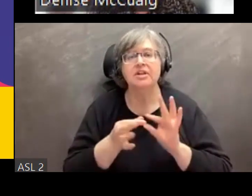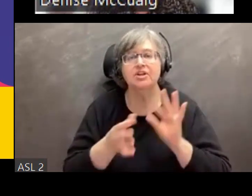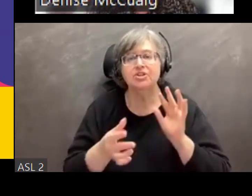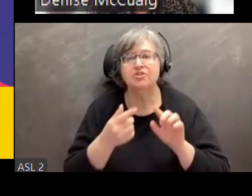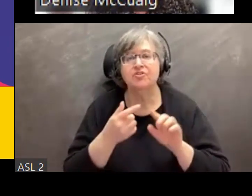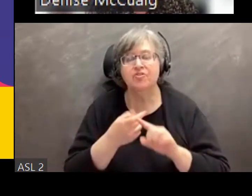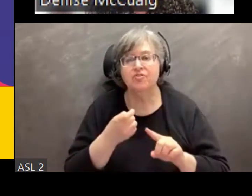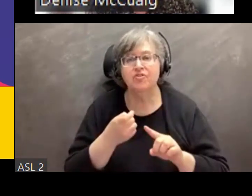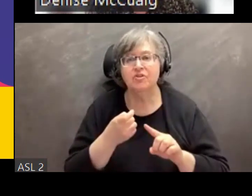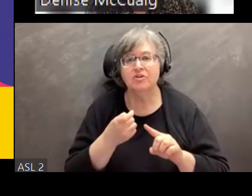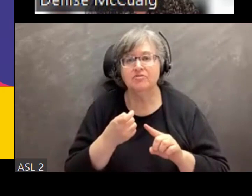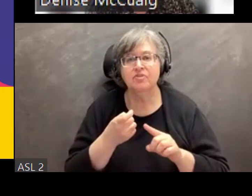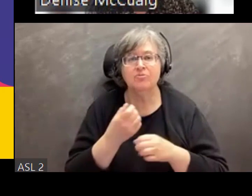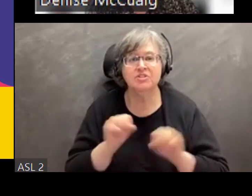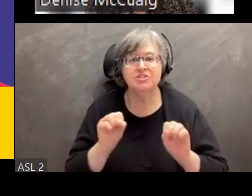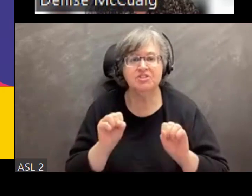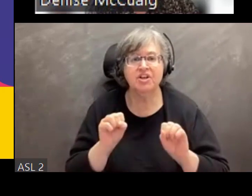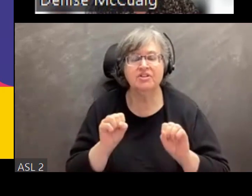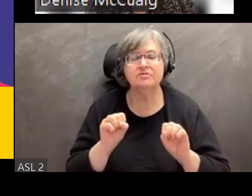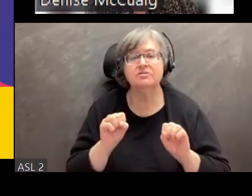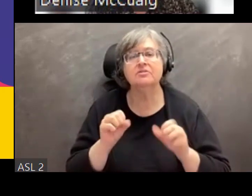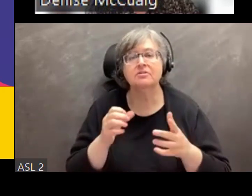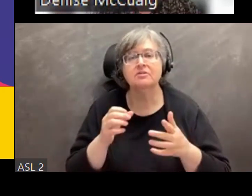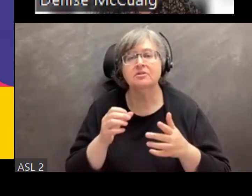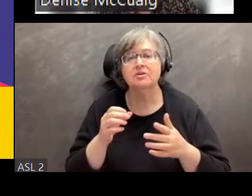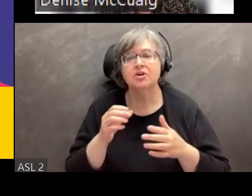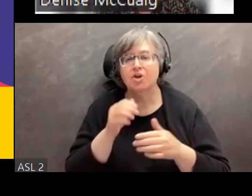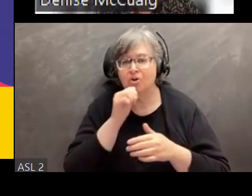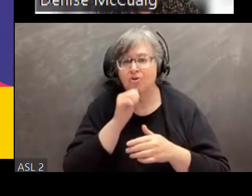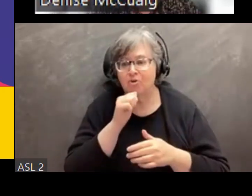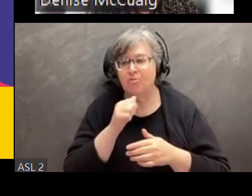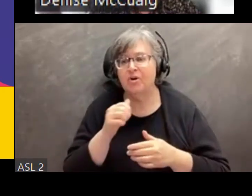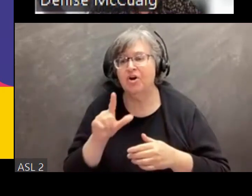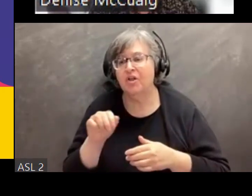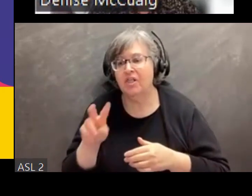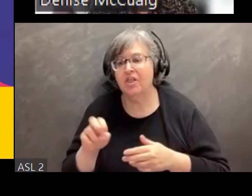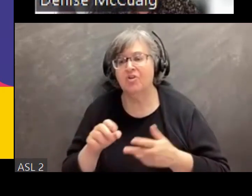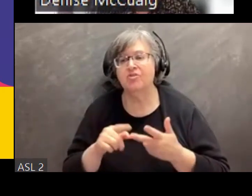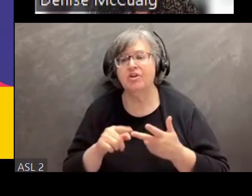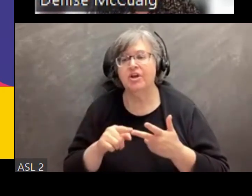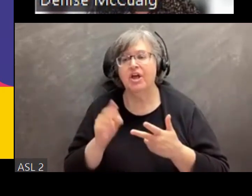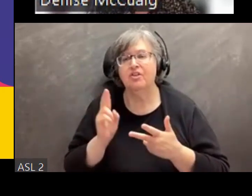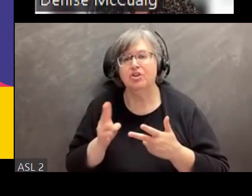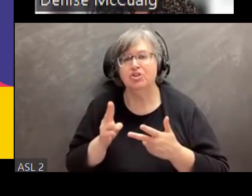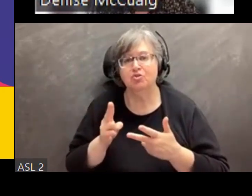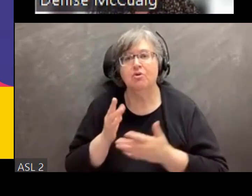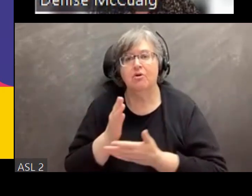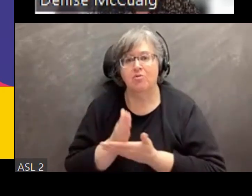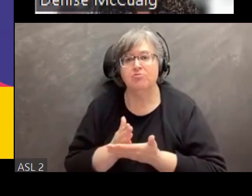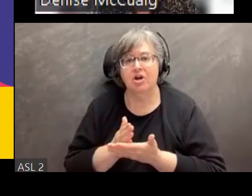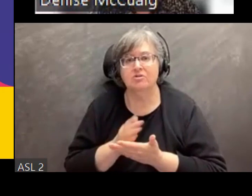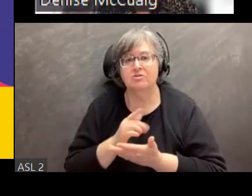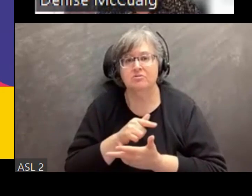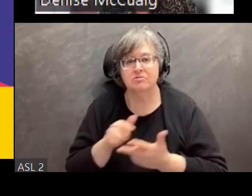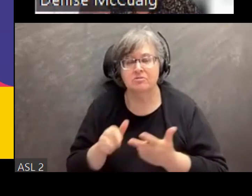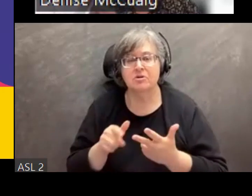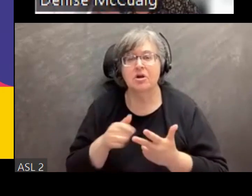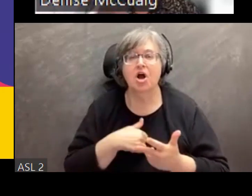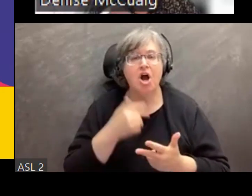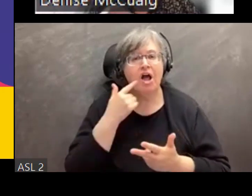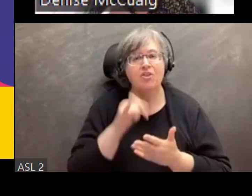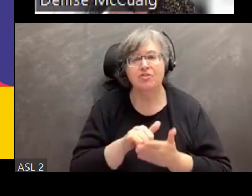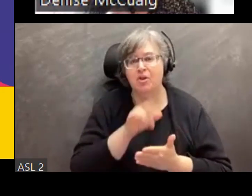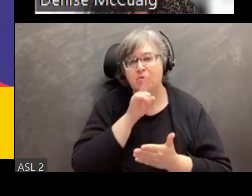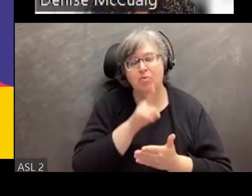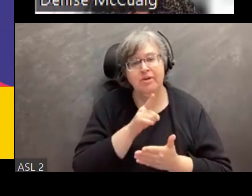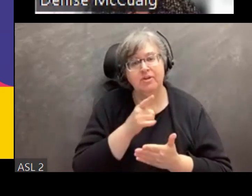the disconnect from resourcefulness, safety, coping, or love, and the historical component. And I